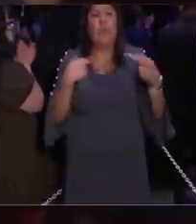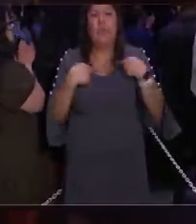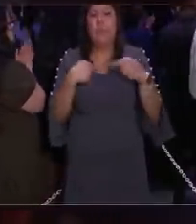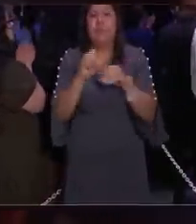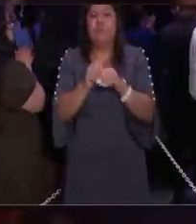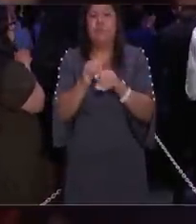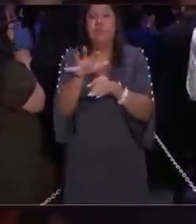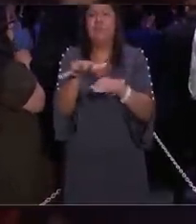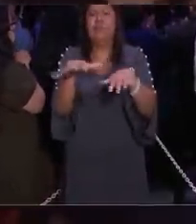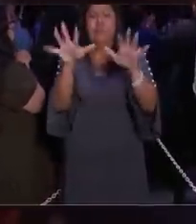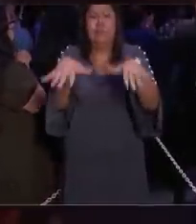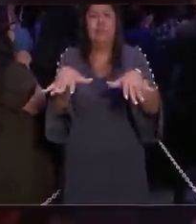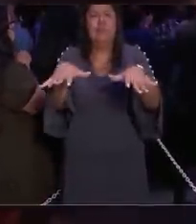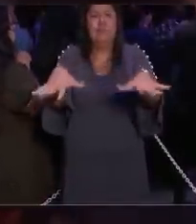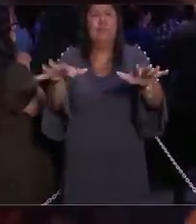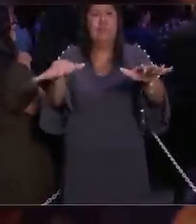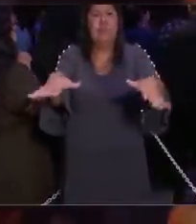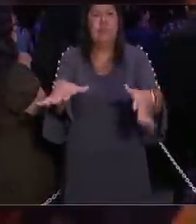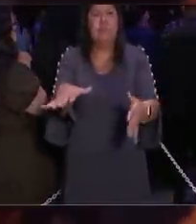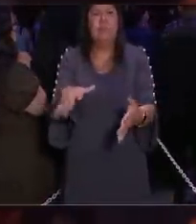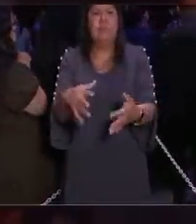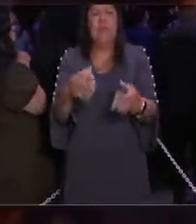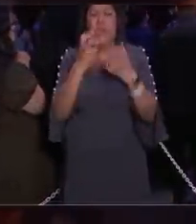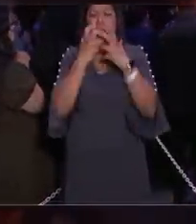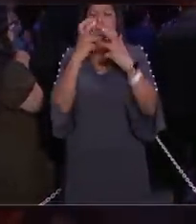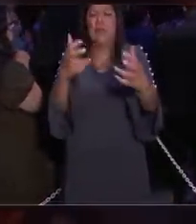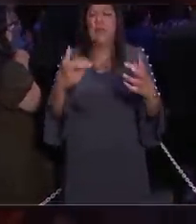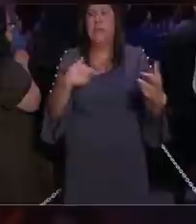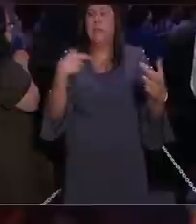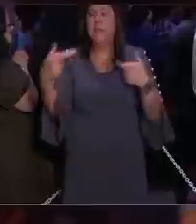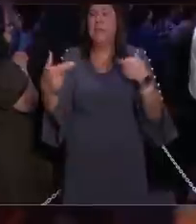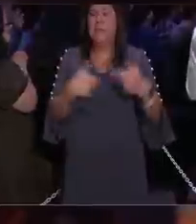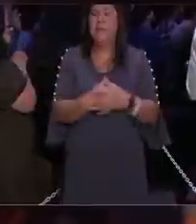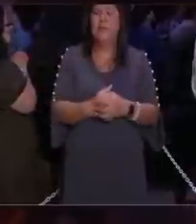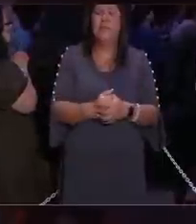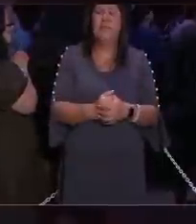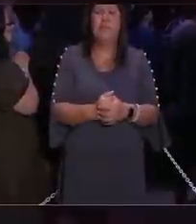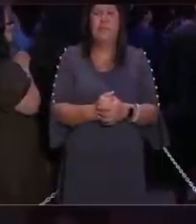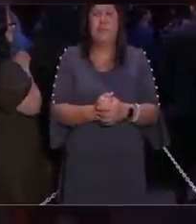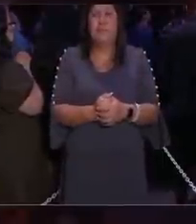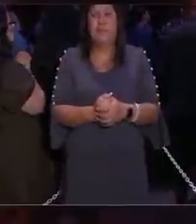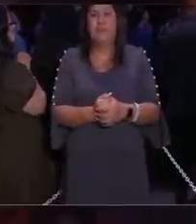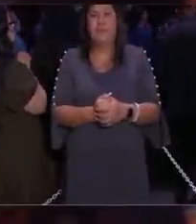gonna break out. Someone shout revival.